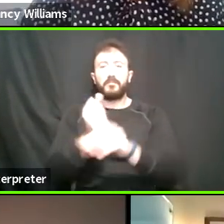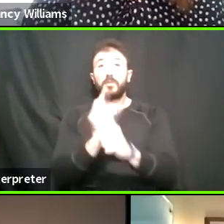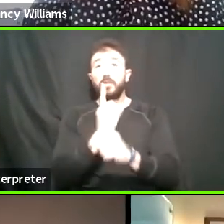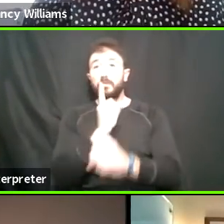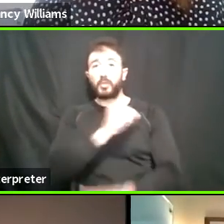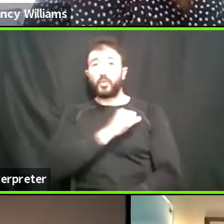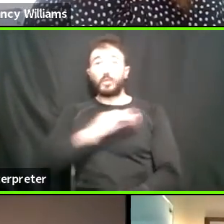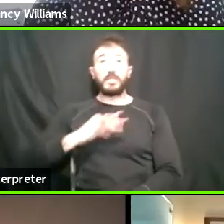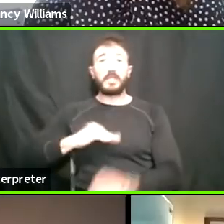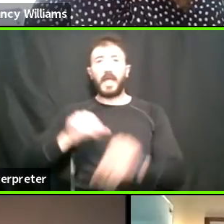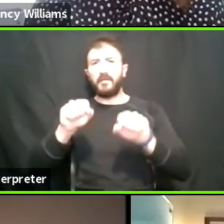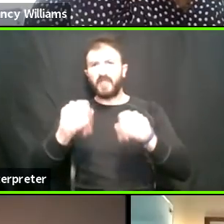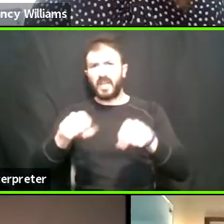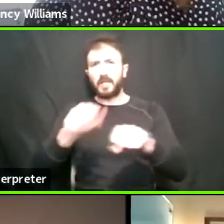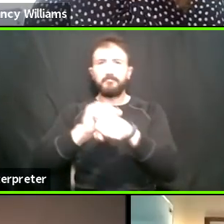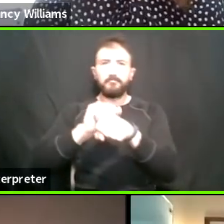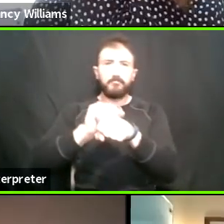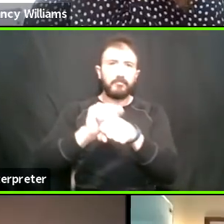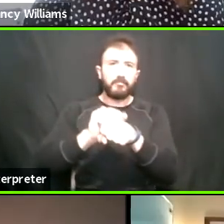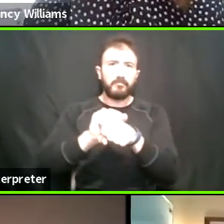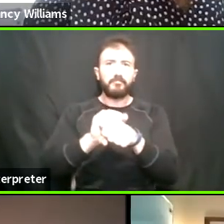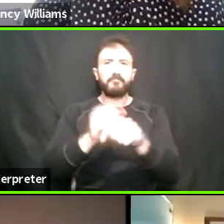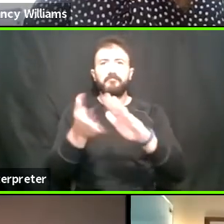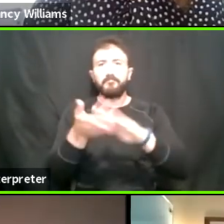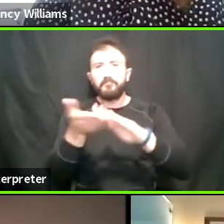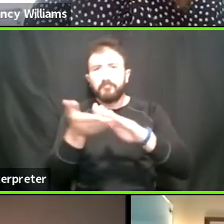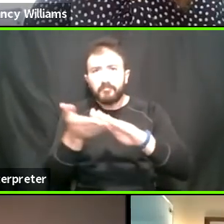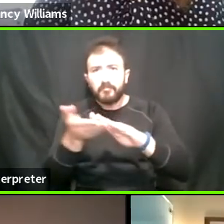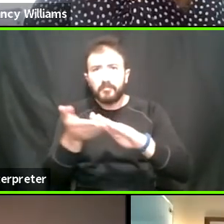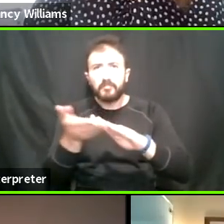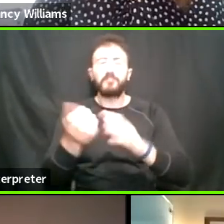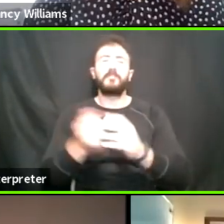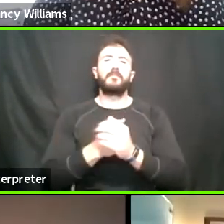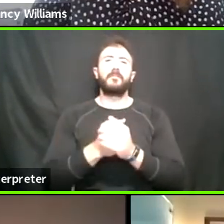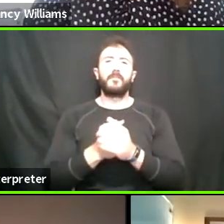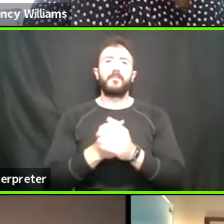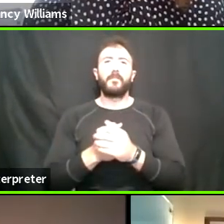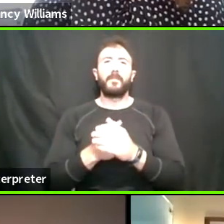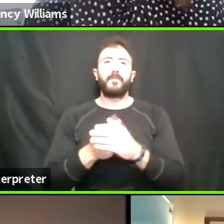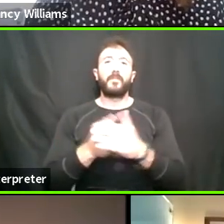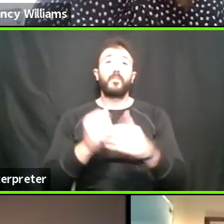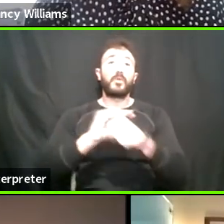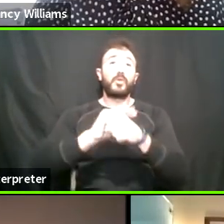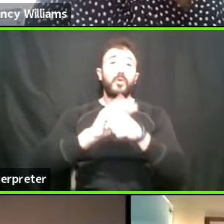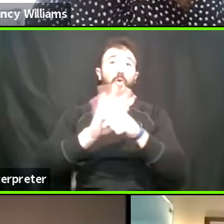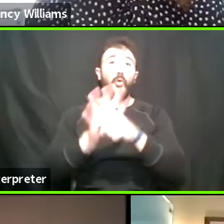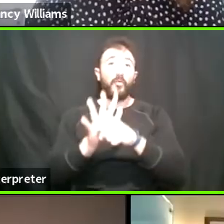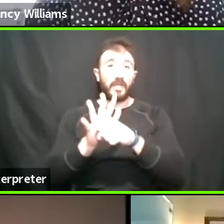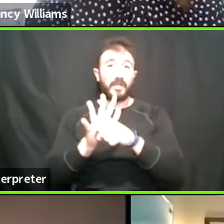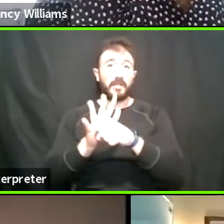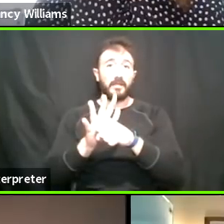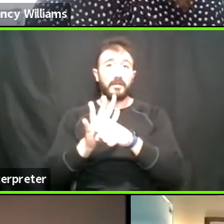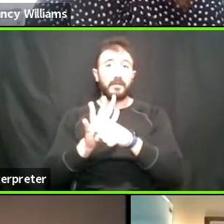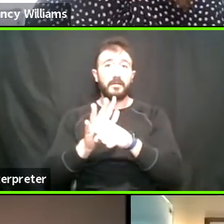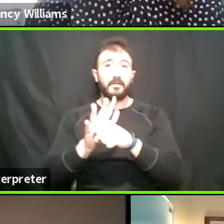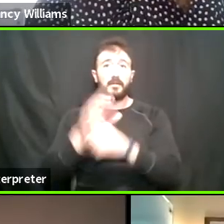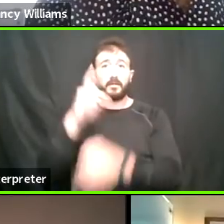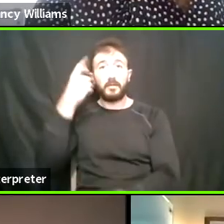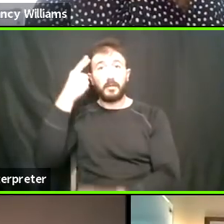their job efficiently and productively. And with COVID, our Governor Inslee